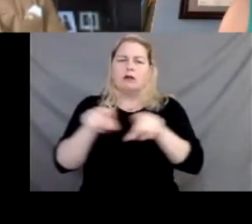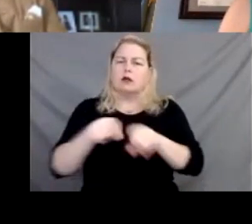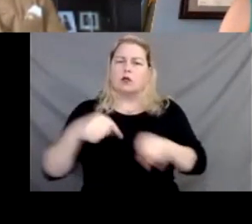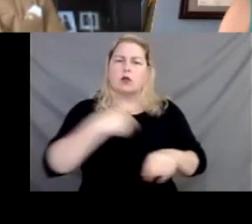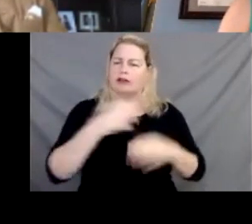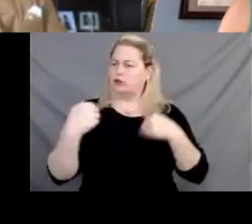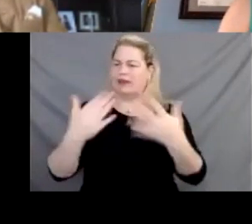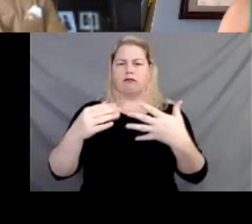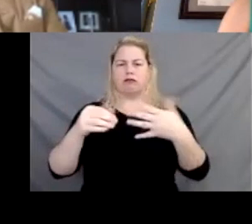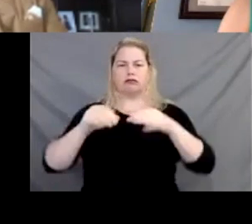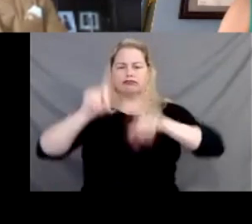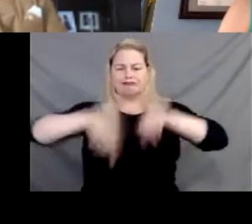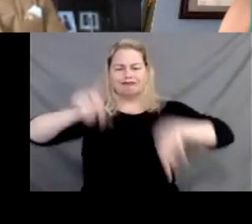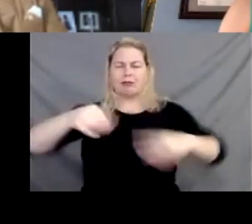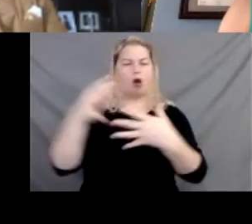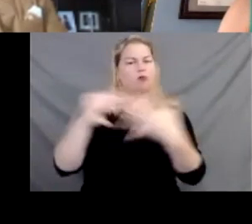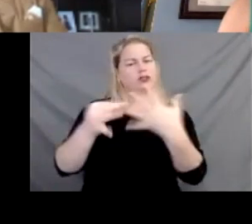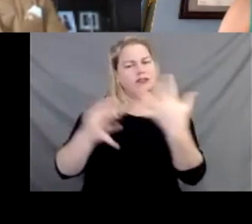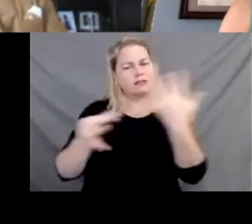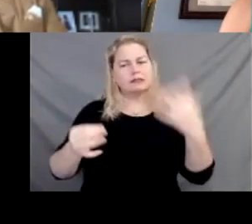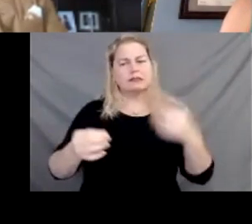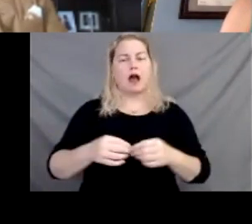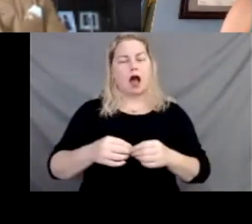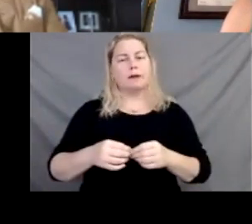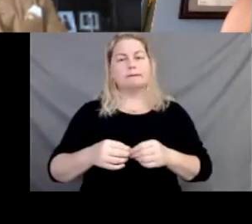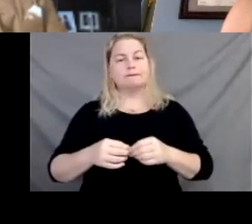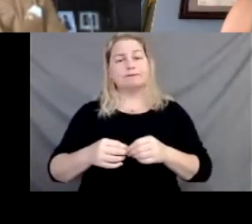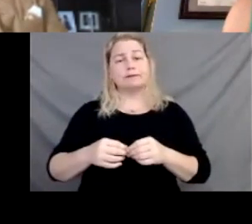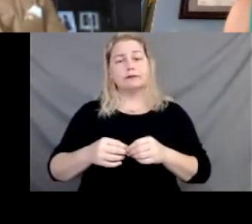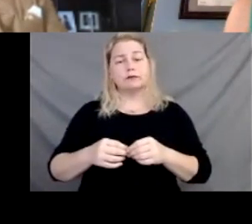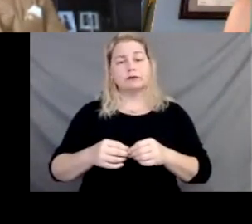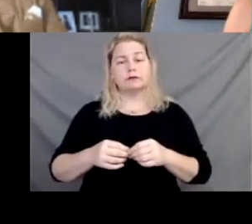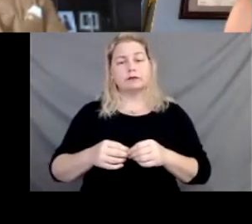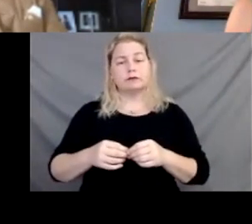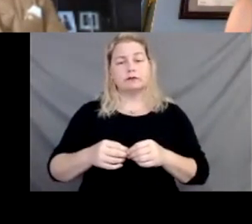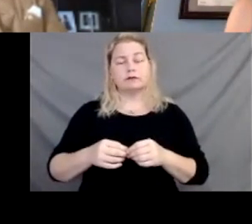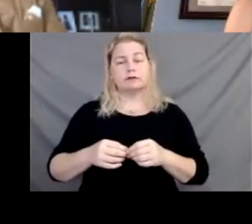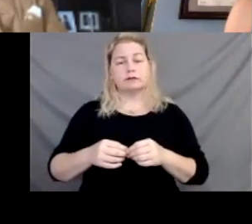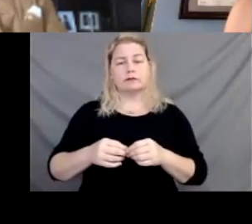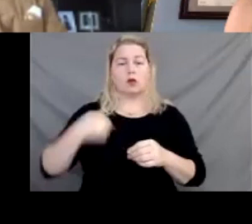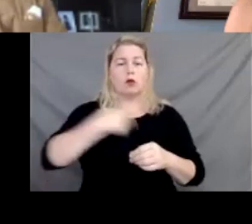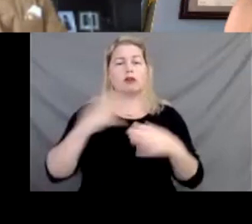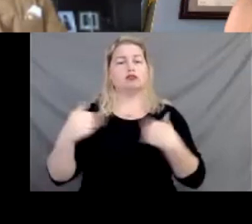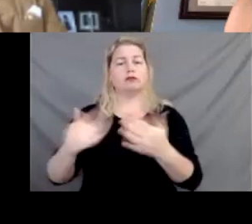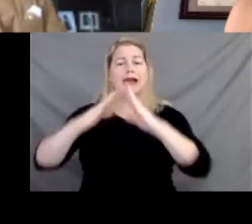mean, what we really tried to do with the housing supports